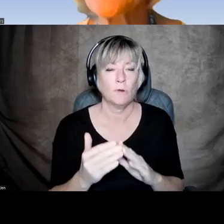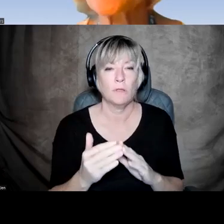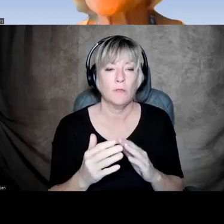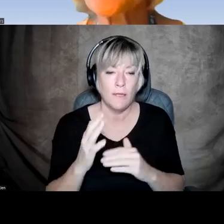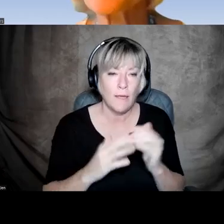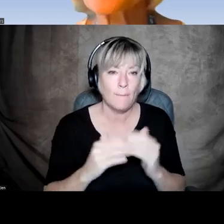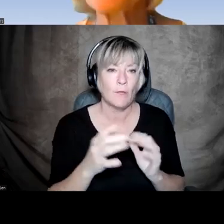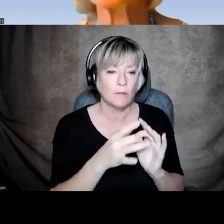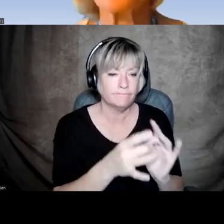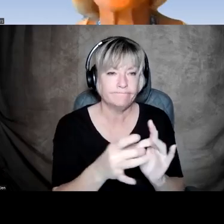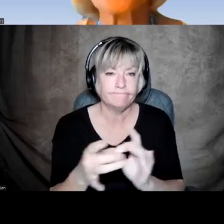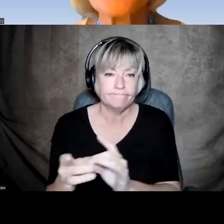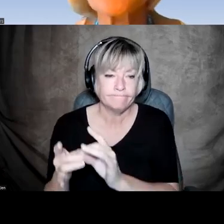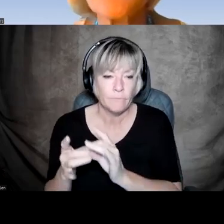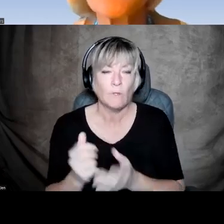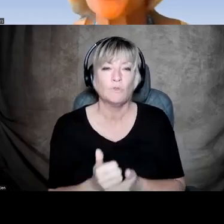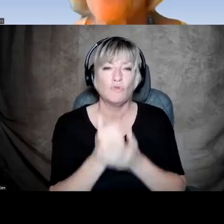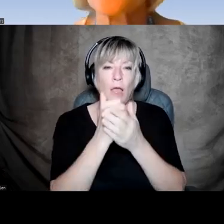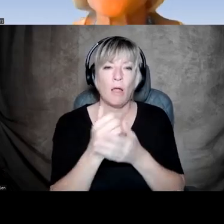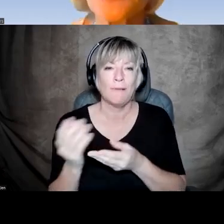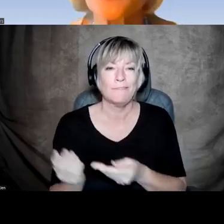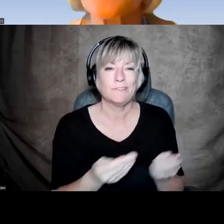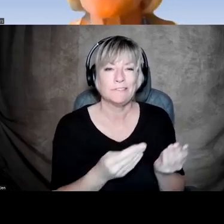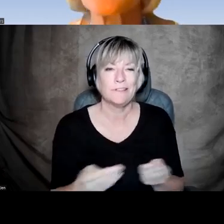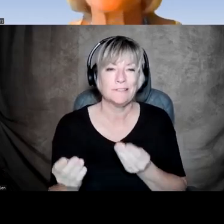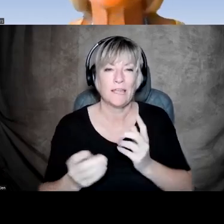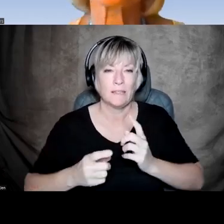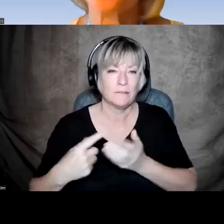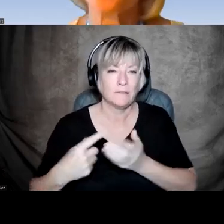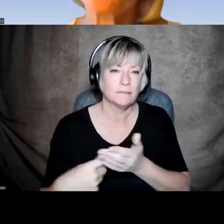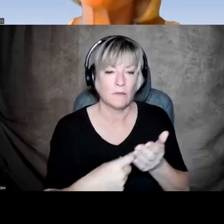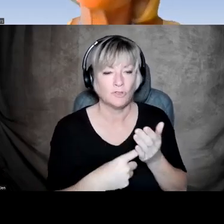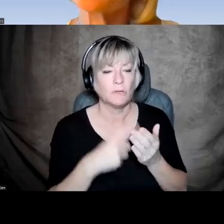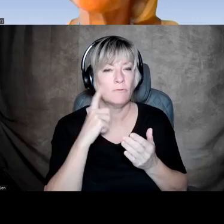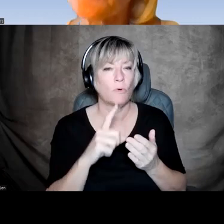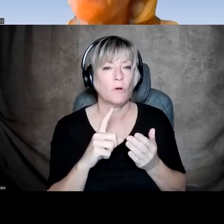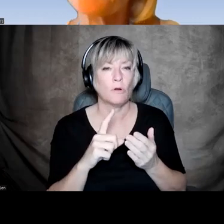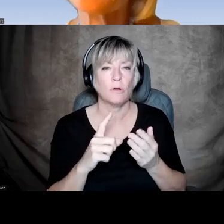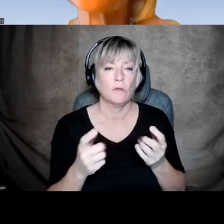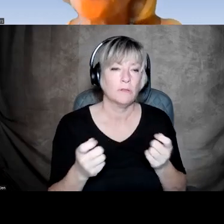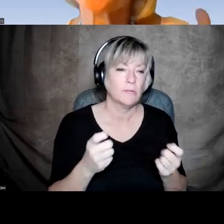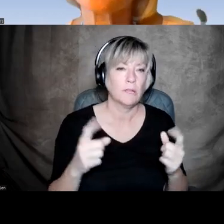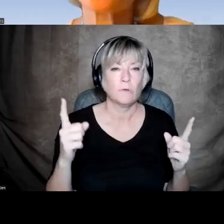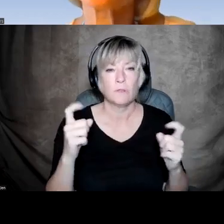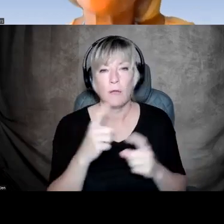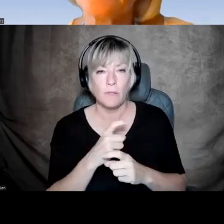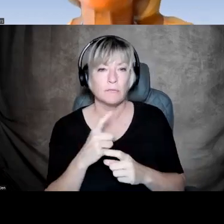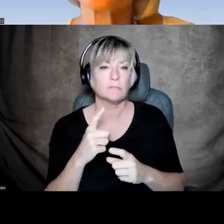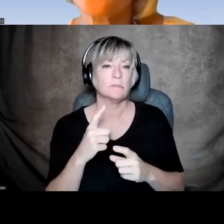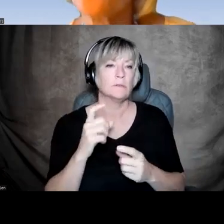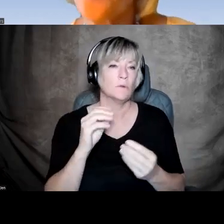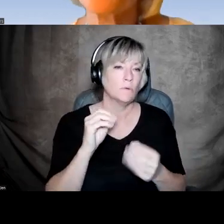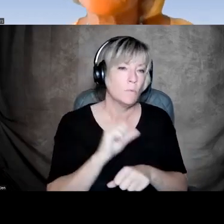those relationships to help facilitate the conversations for dealing with complex or working to